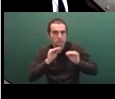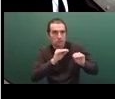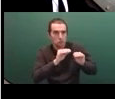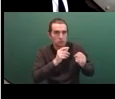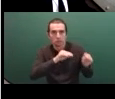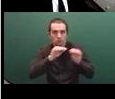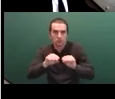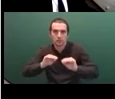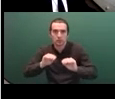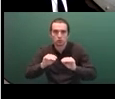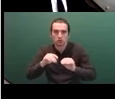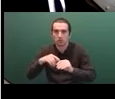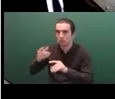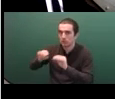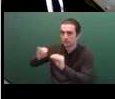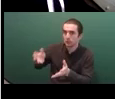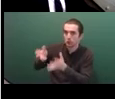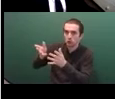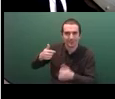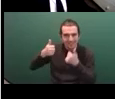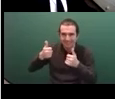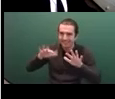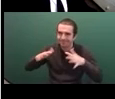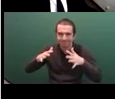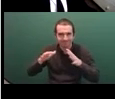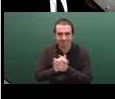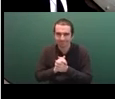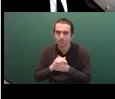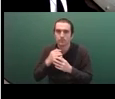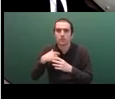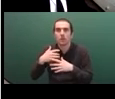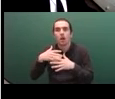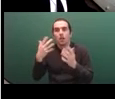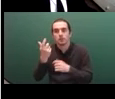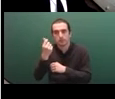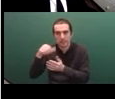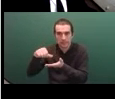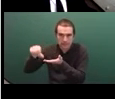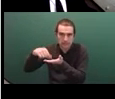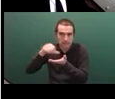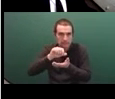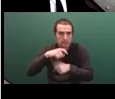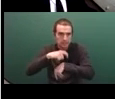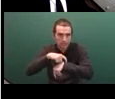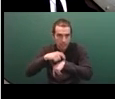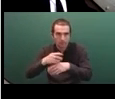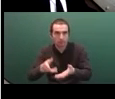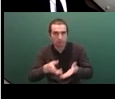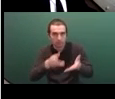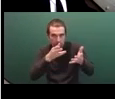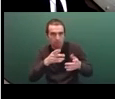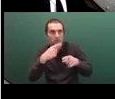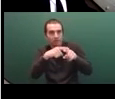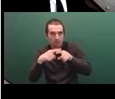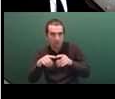the best way to do this. So school-based district training is better, and we need to go on